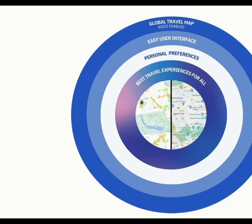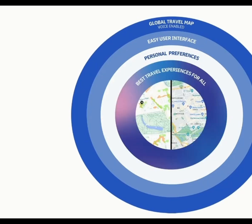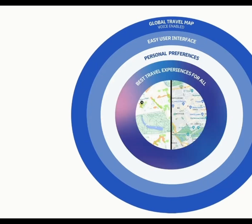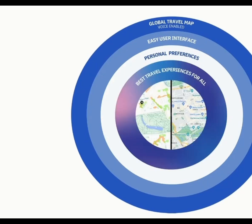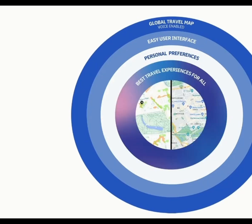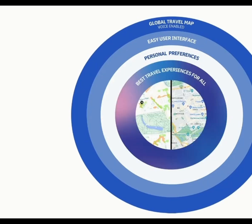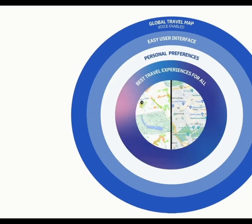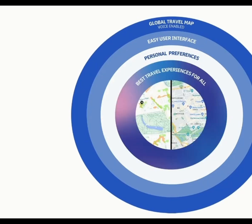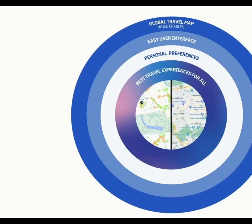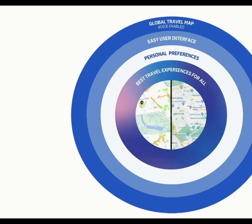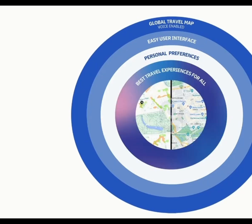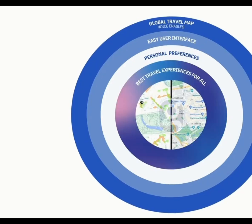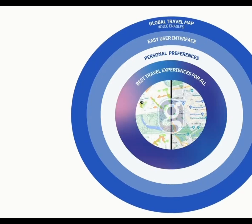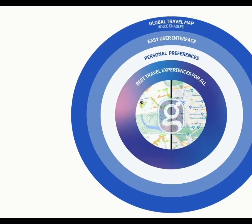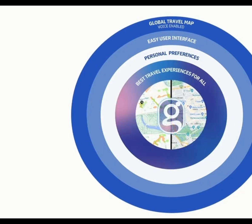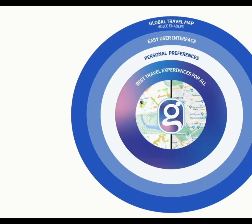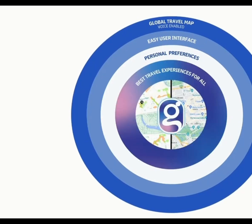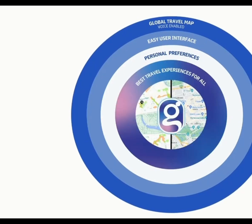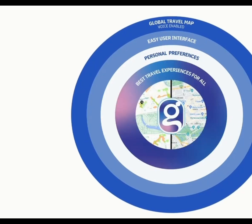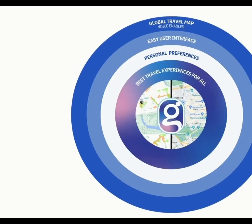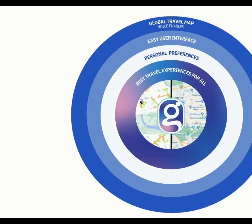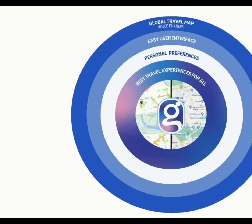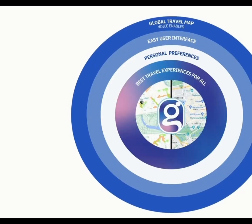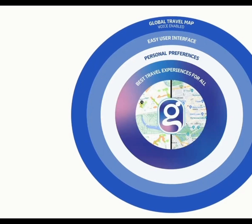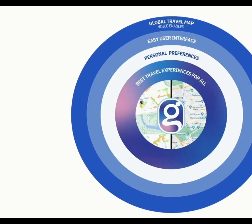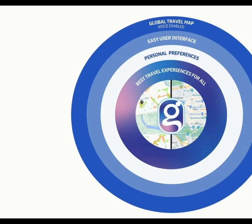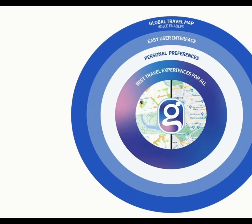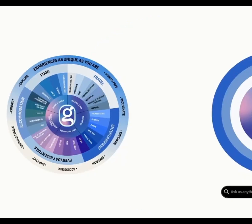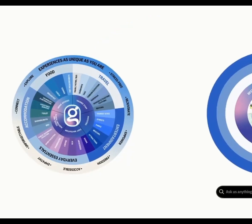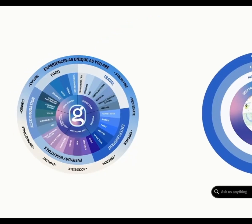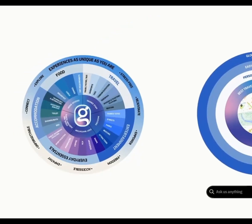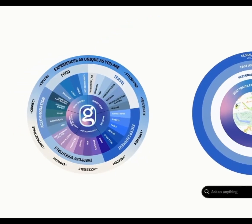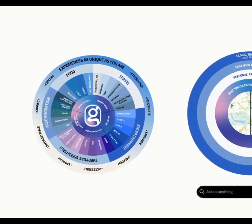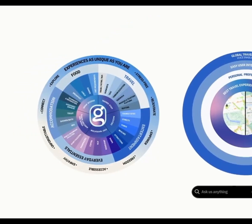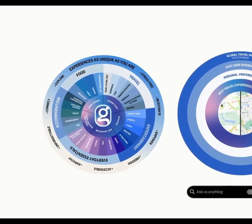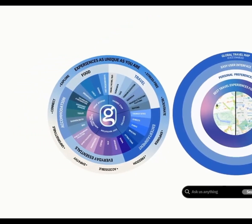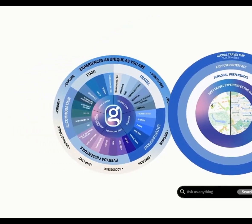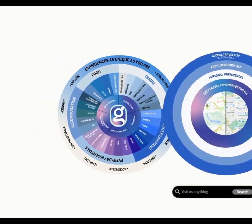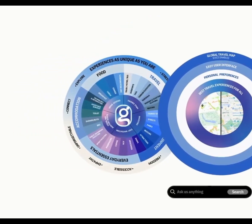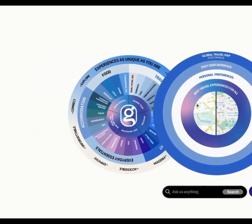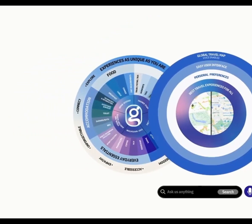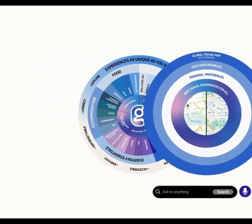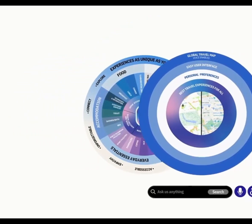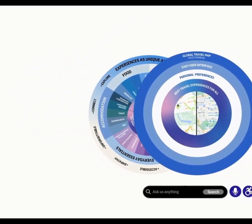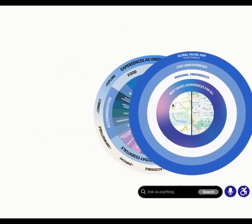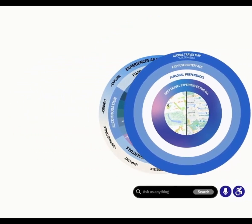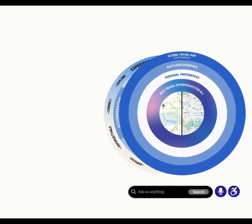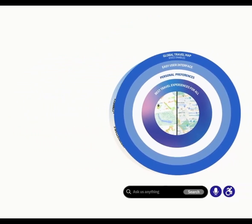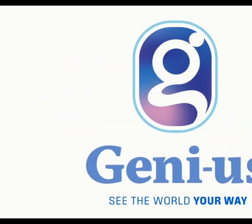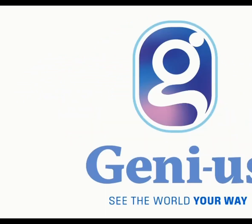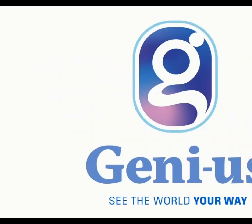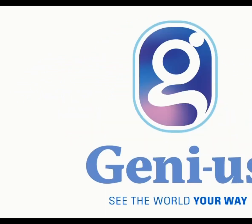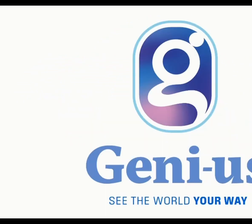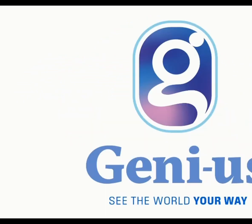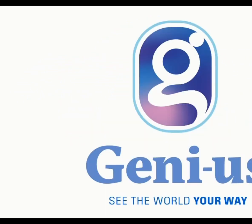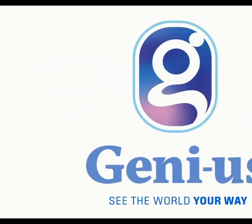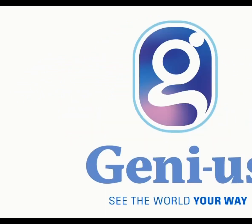Our Genius map shows the best destinations and neighborhoods, ensuring you will create great travel memories.